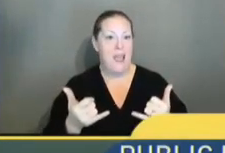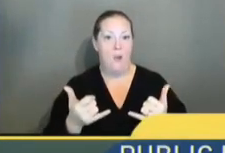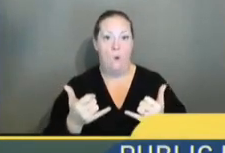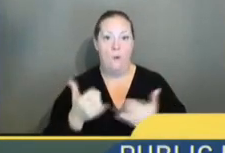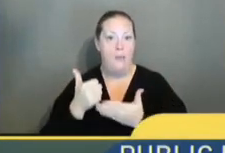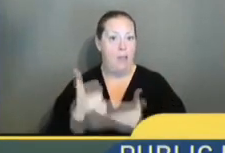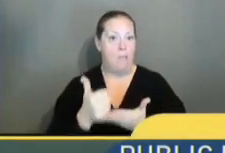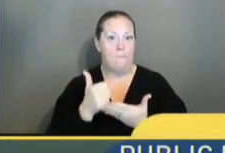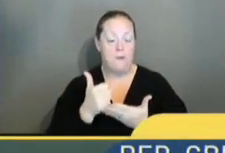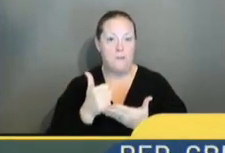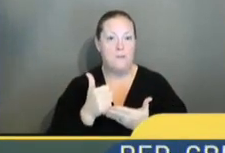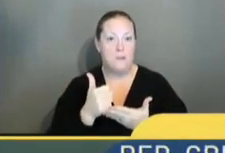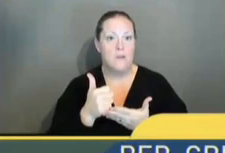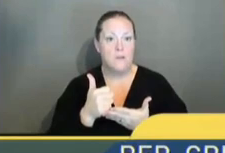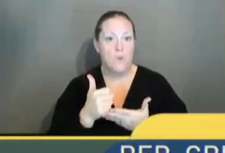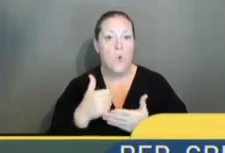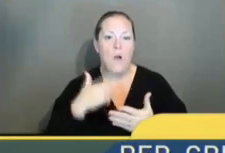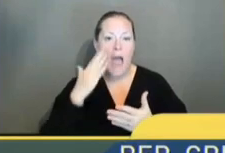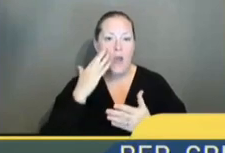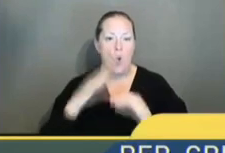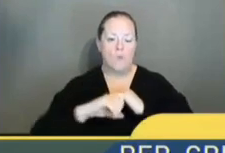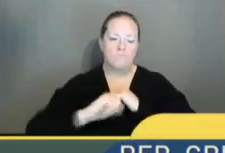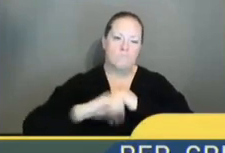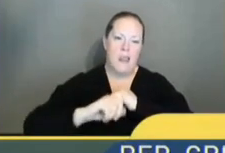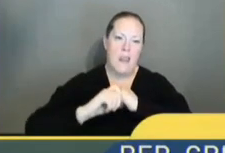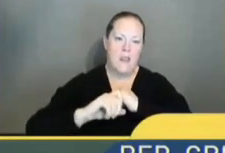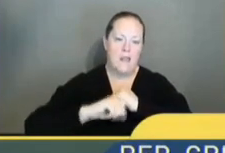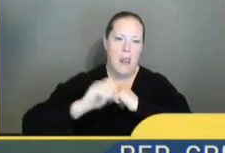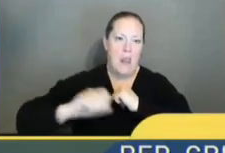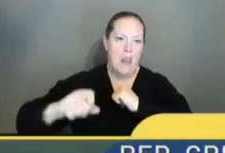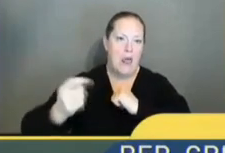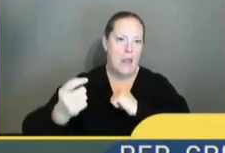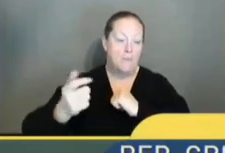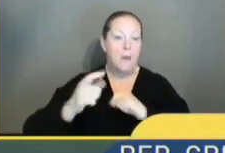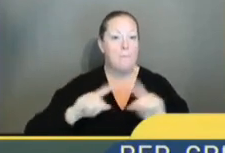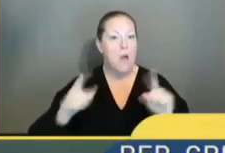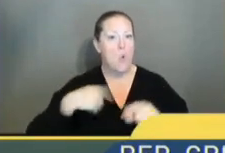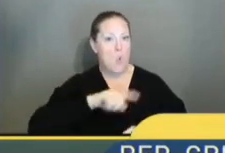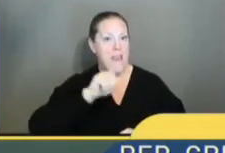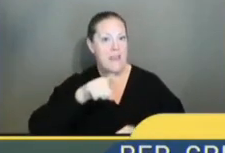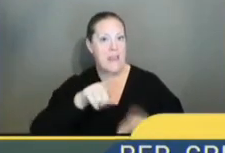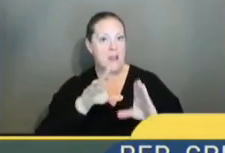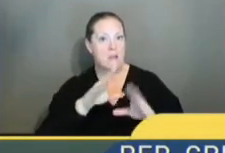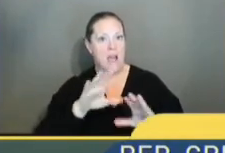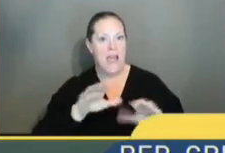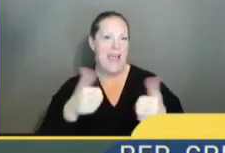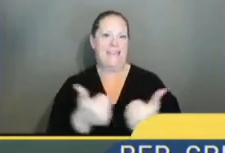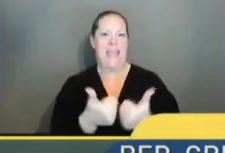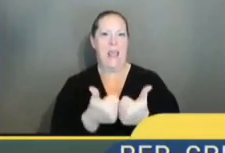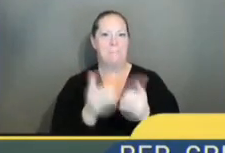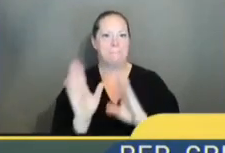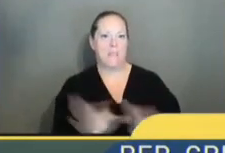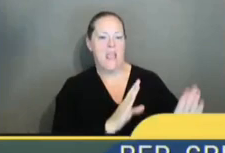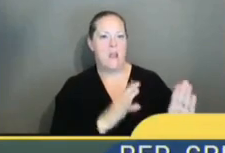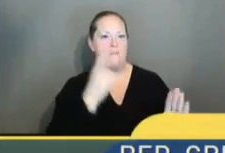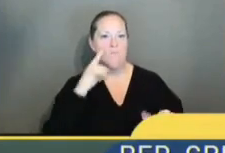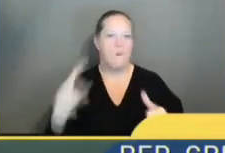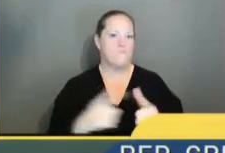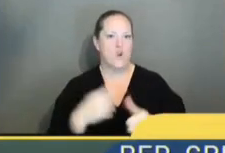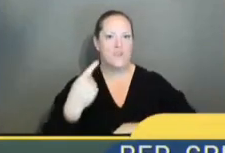Dent's question. We need to bring back a kind of a tactical game plan, first day of our legislative session